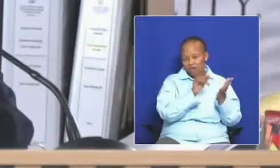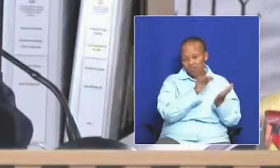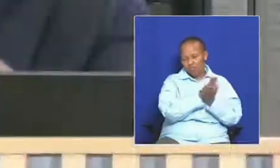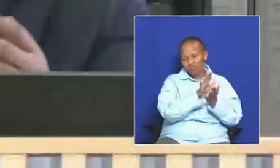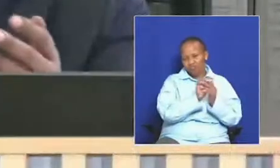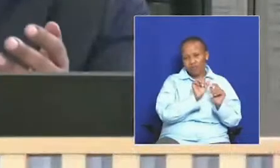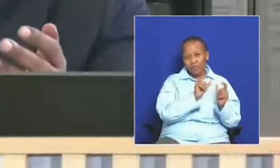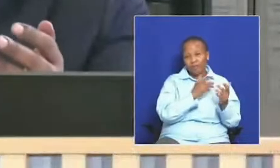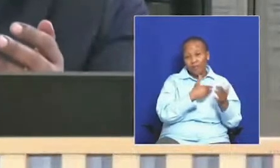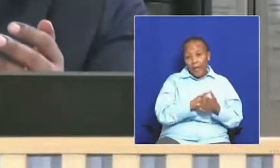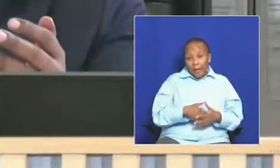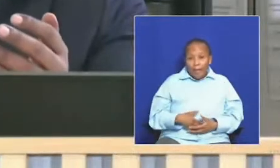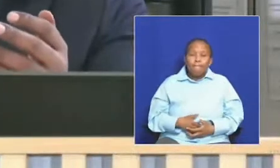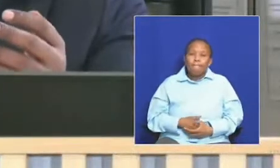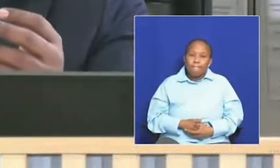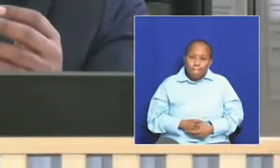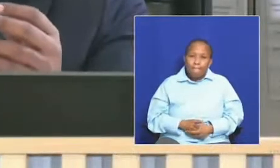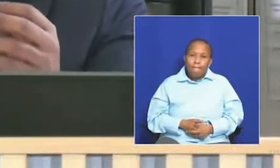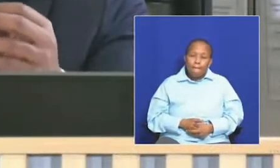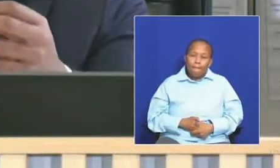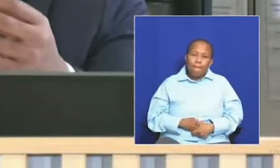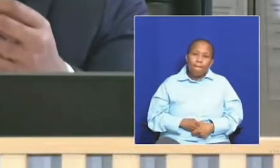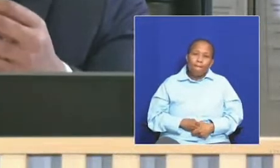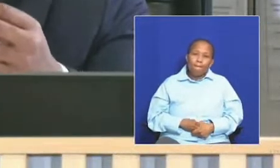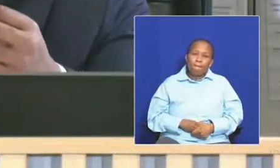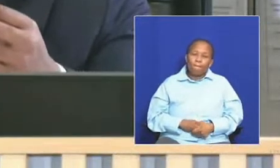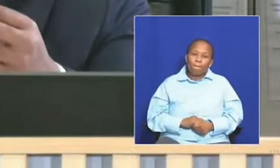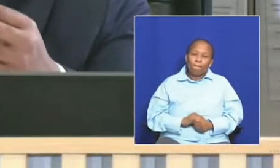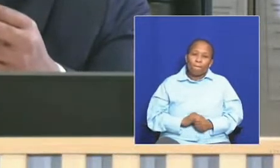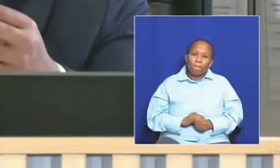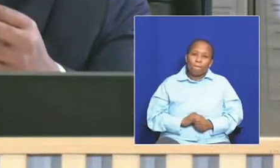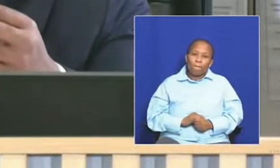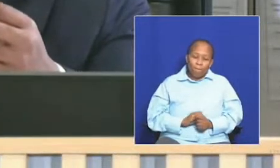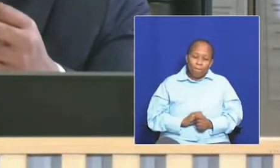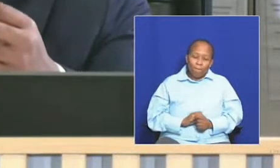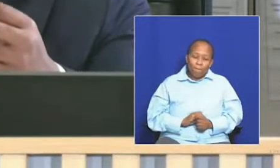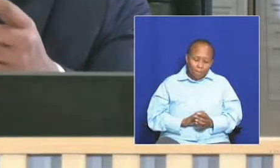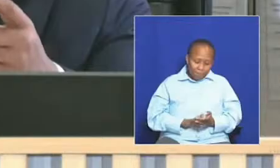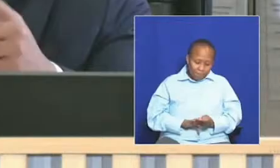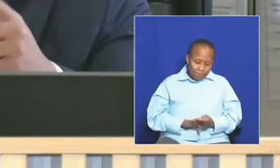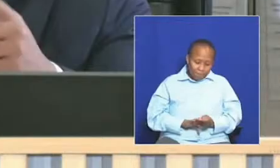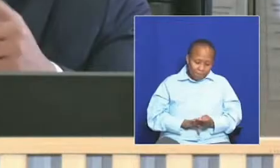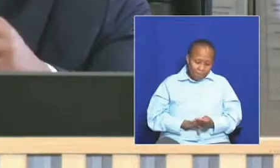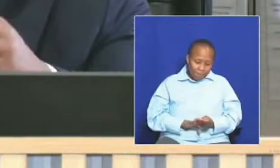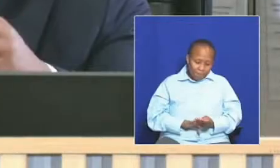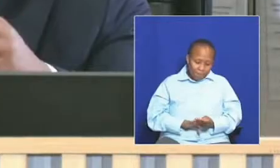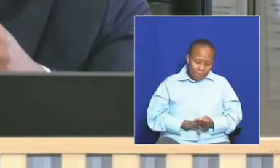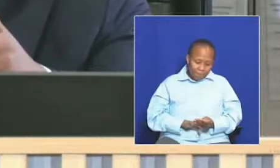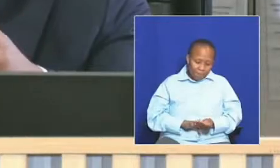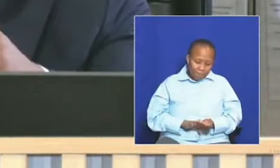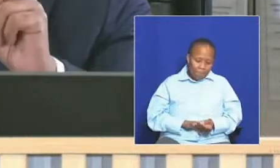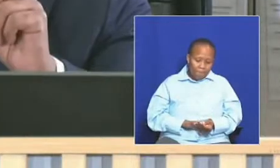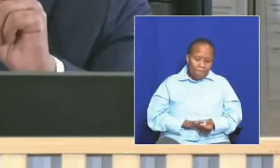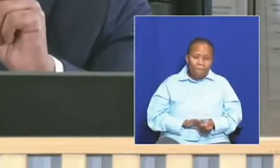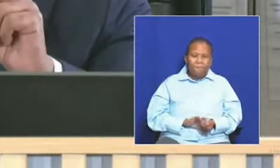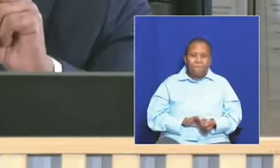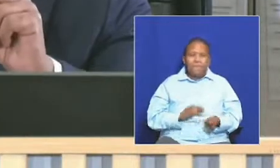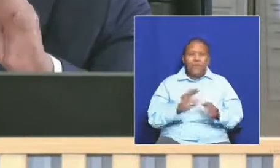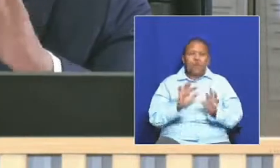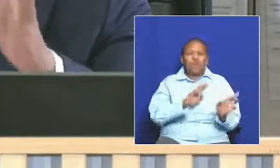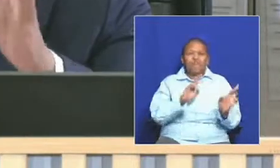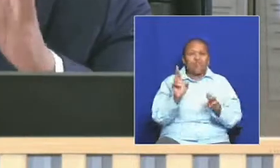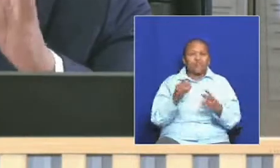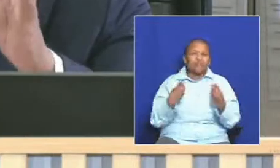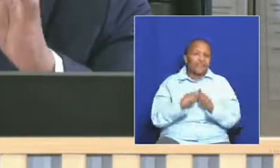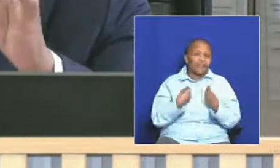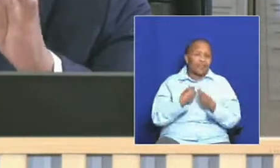And just in the event, because I have no idea, because you referred to something additional to